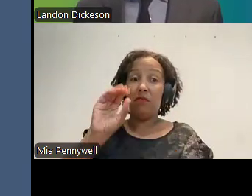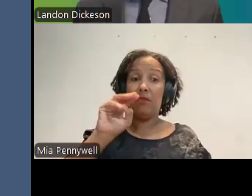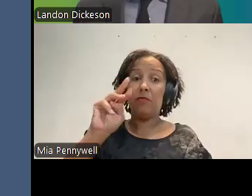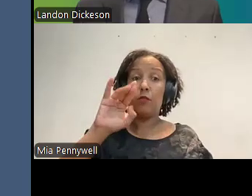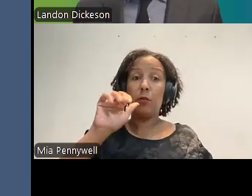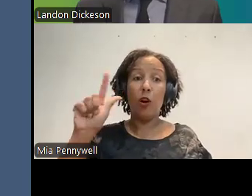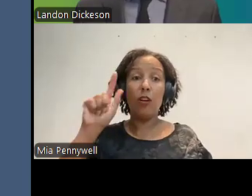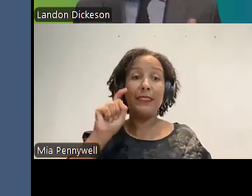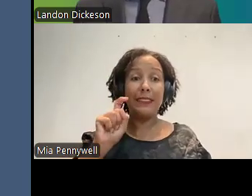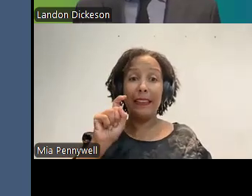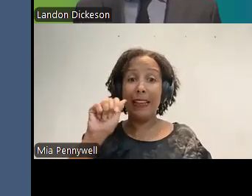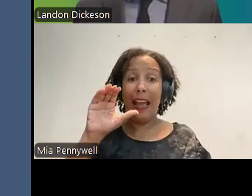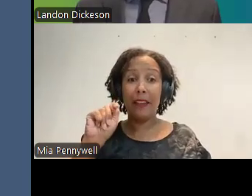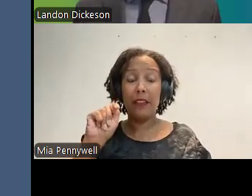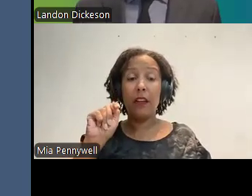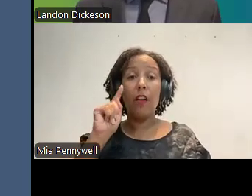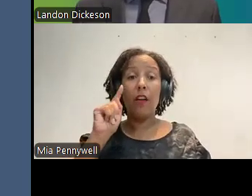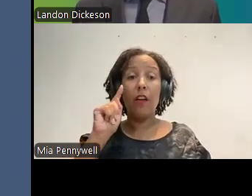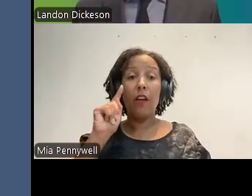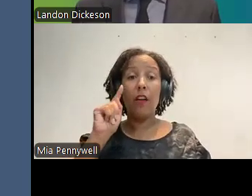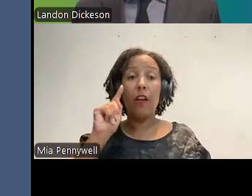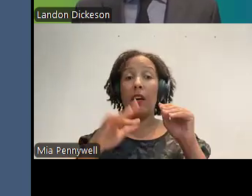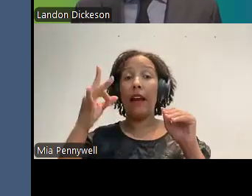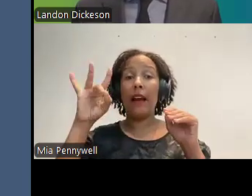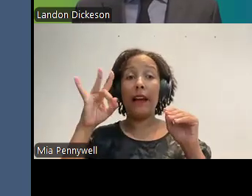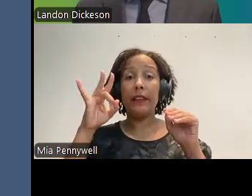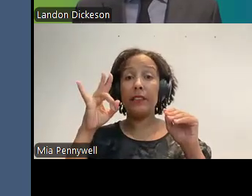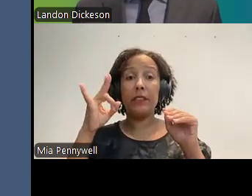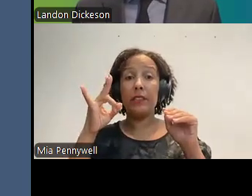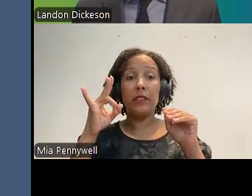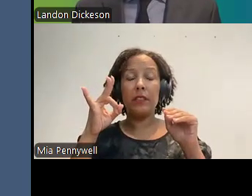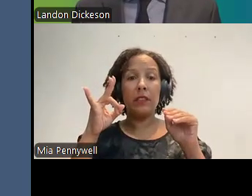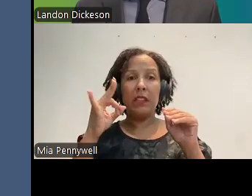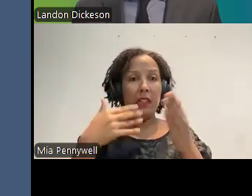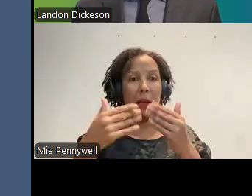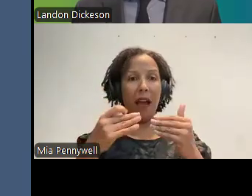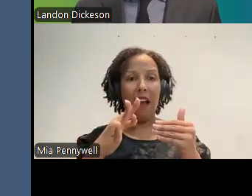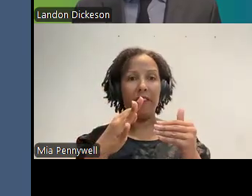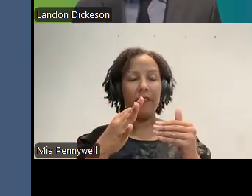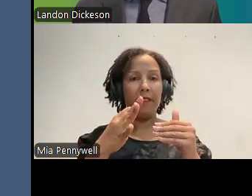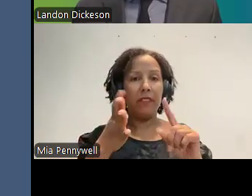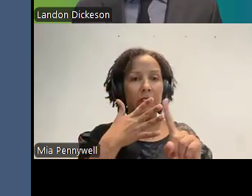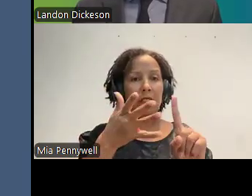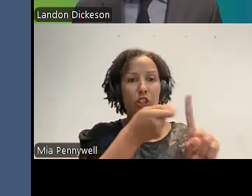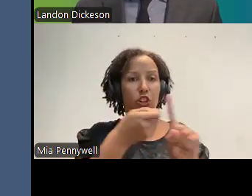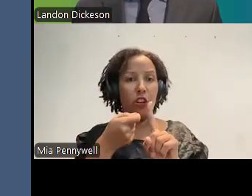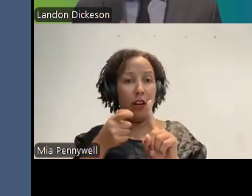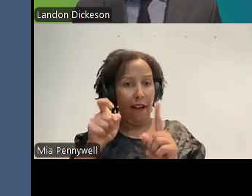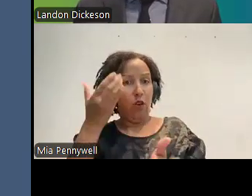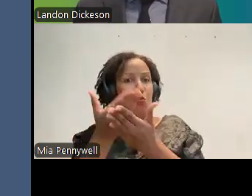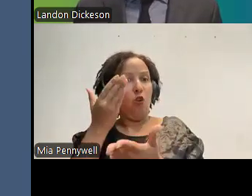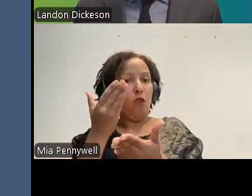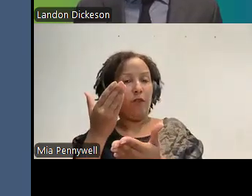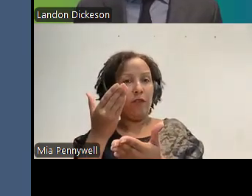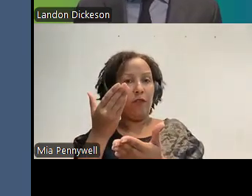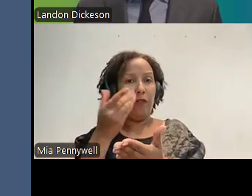under 18, those things do not need, the force, fraud, or coercion does not need to be proven. It is